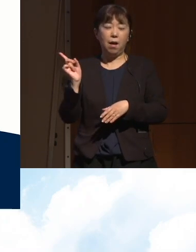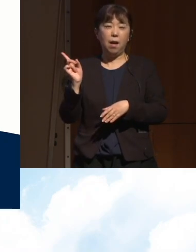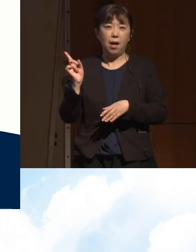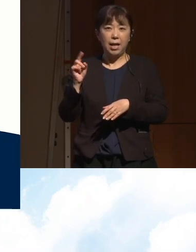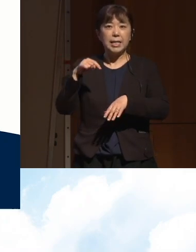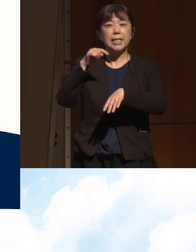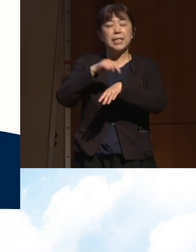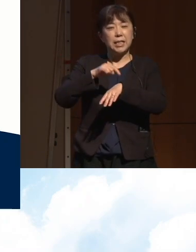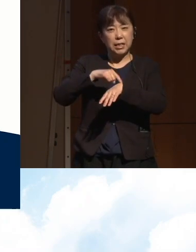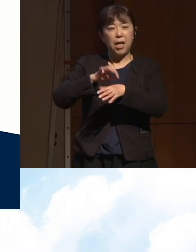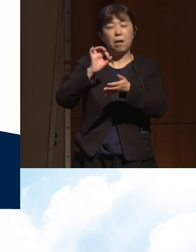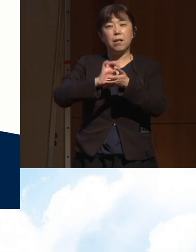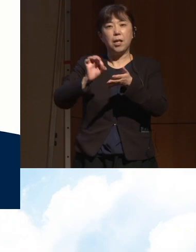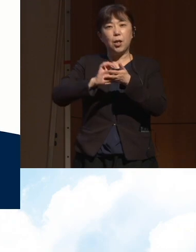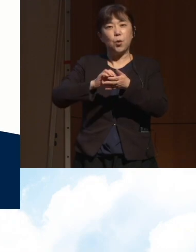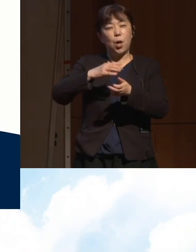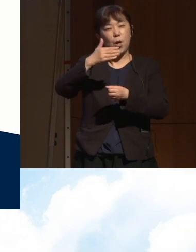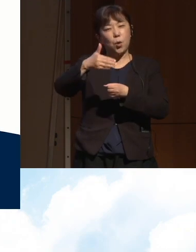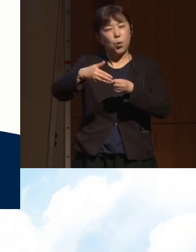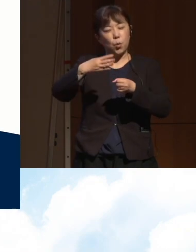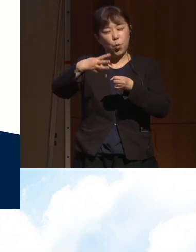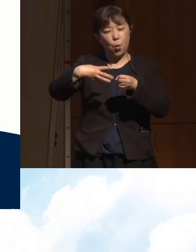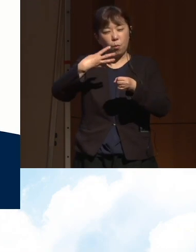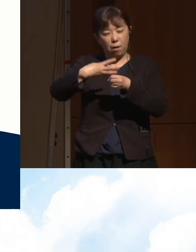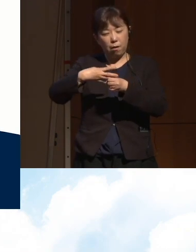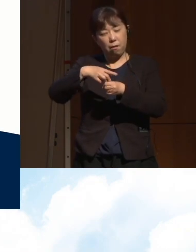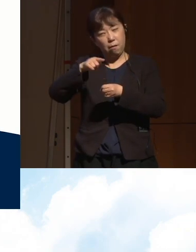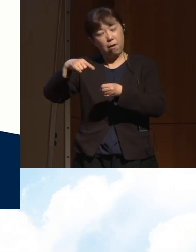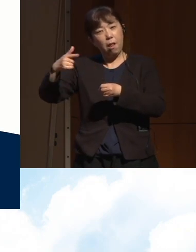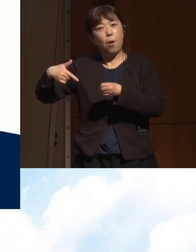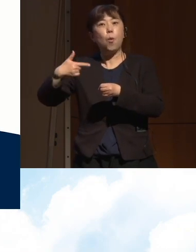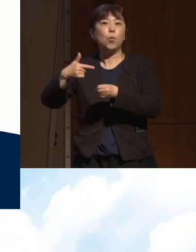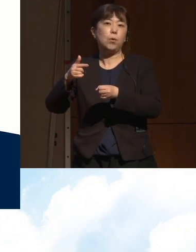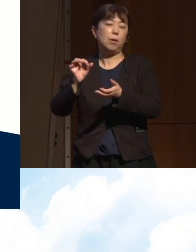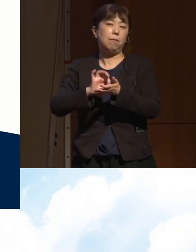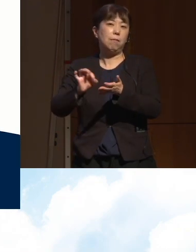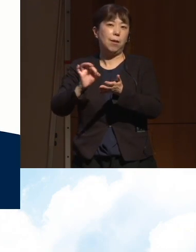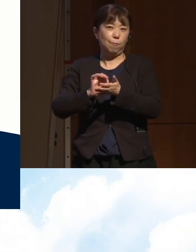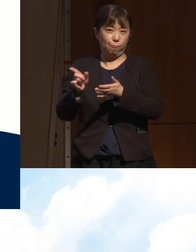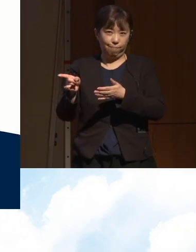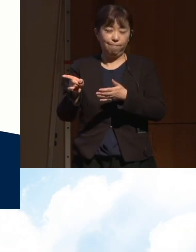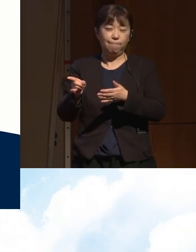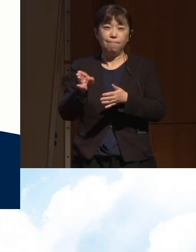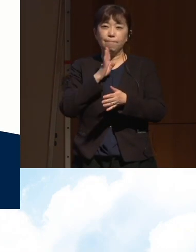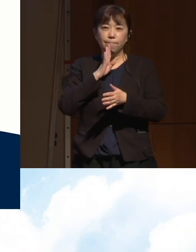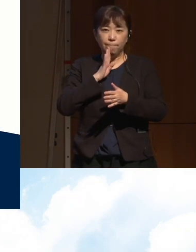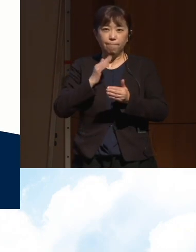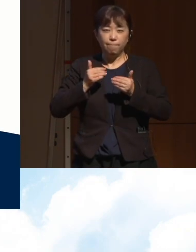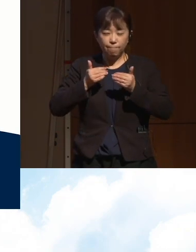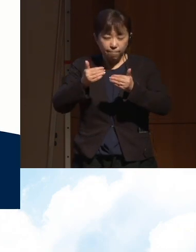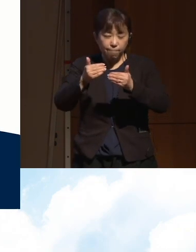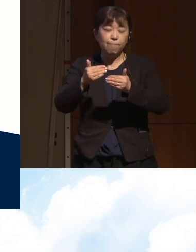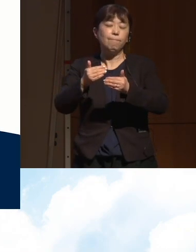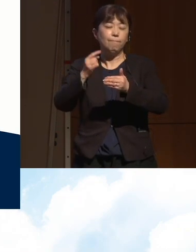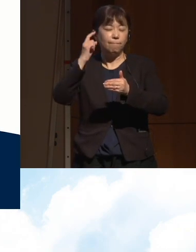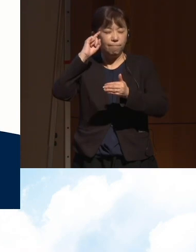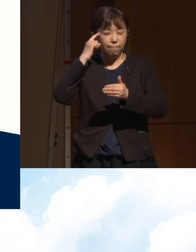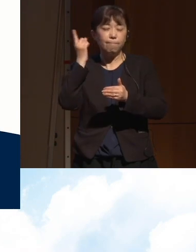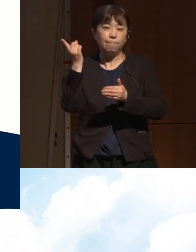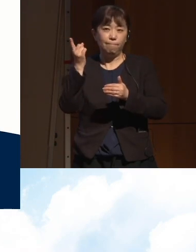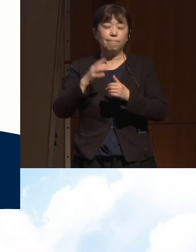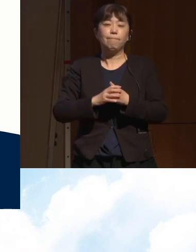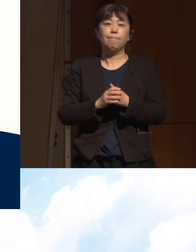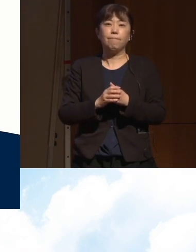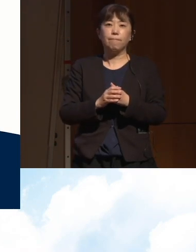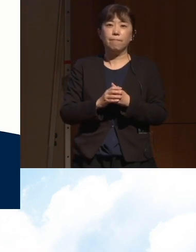do a full-scale live-fire end-to-end test against the clock, identifying perhaps a new coronavirus